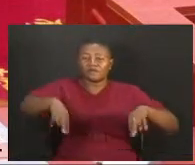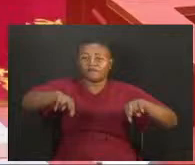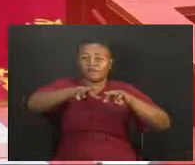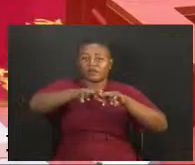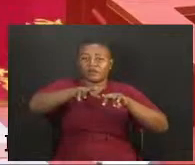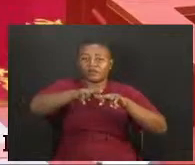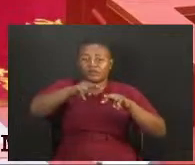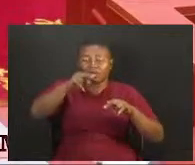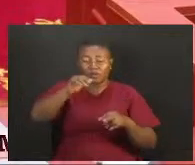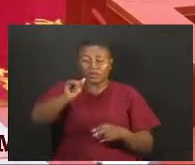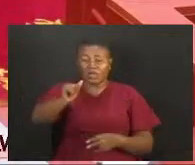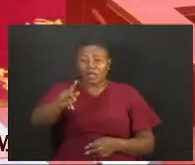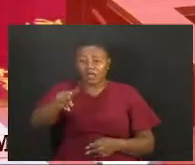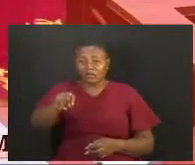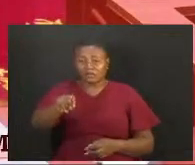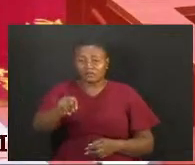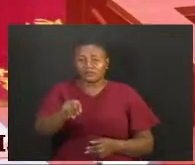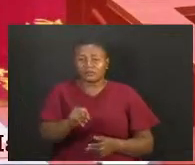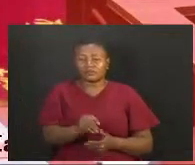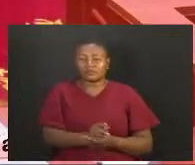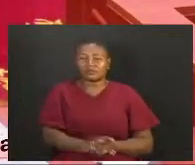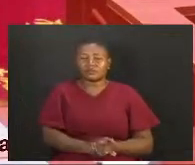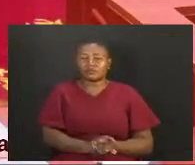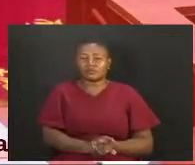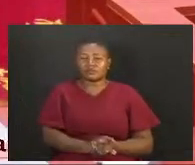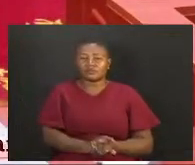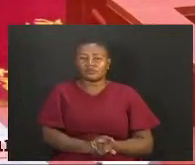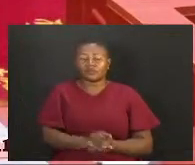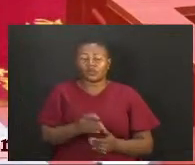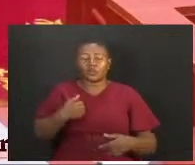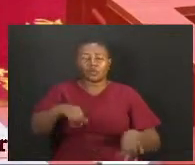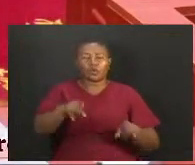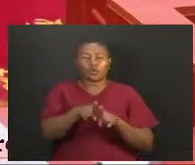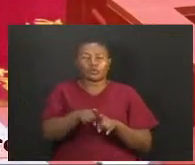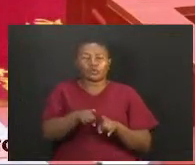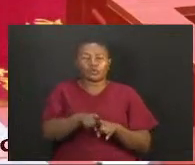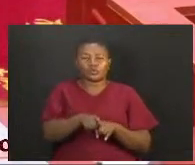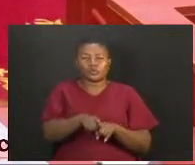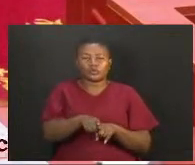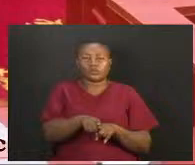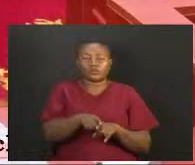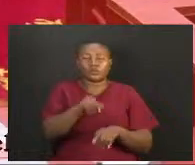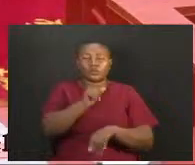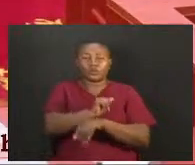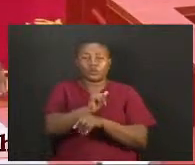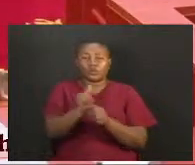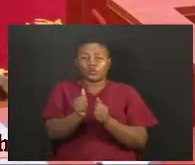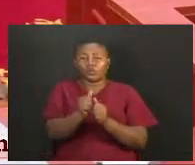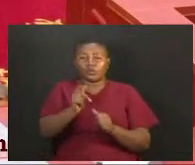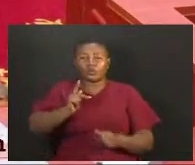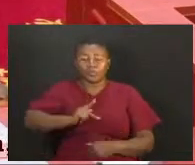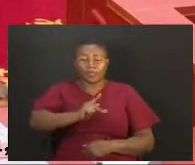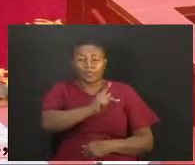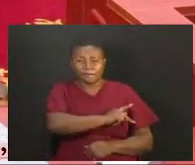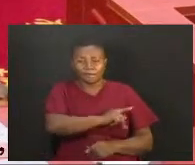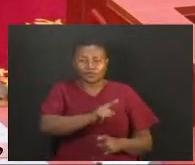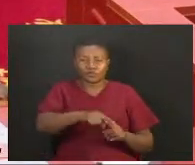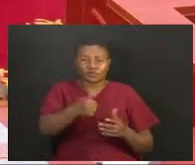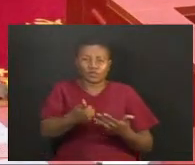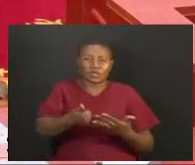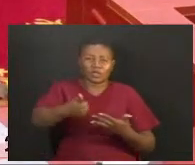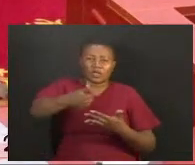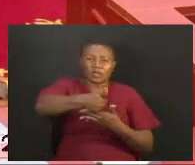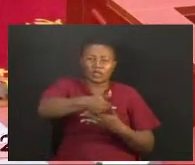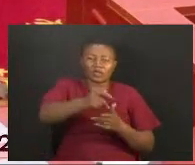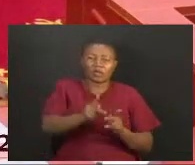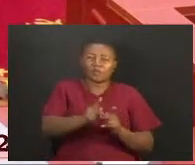government procurement. Mr. Speaker, we will also work with Parliament to amend the Public Procurement